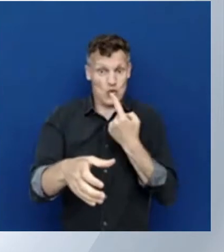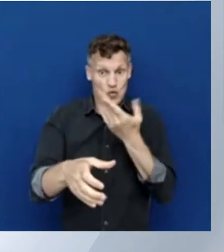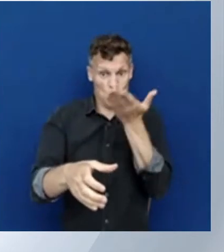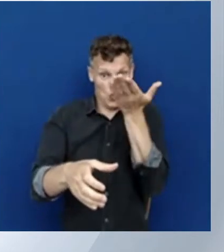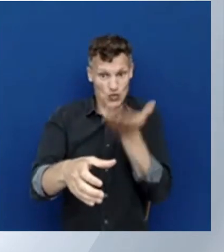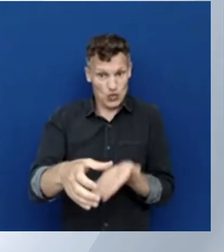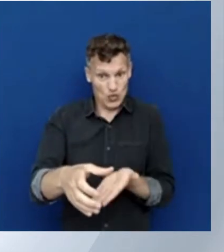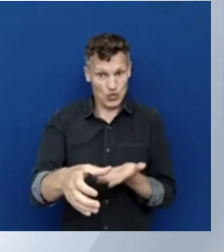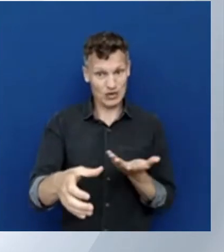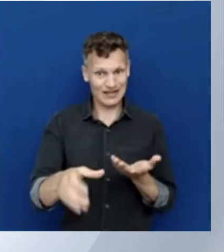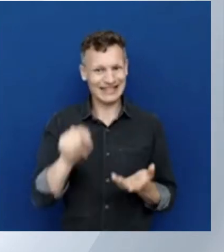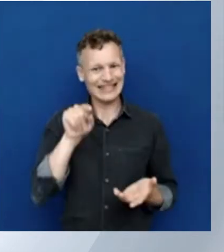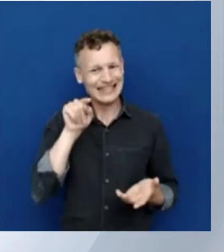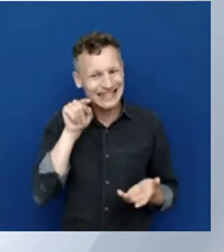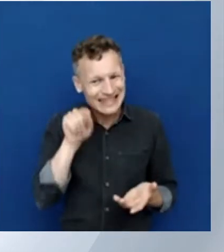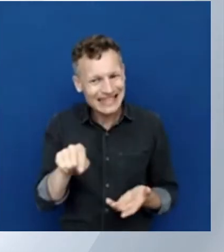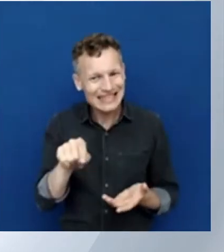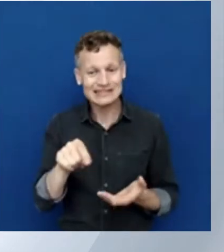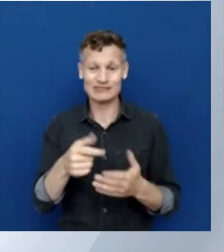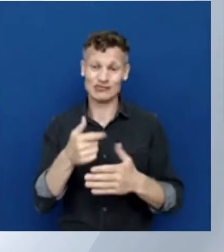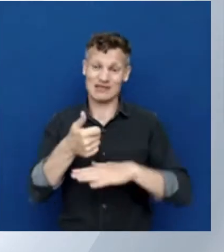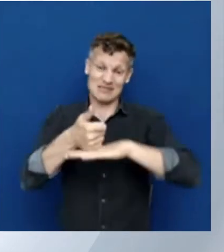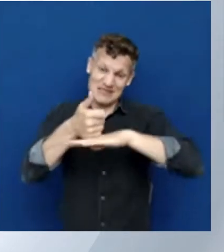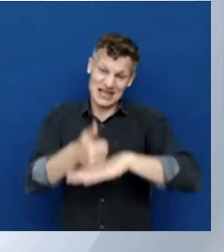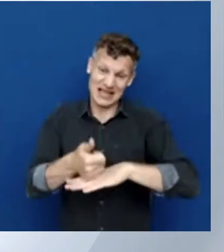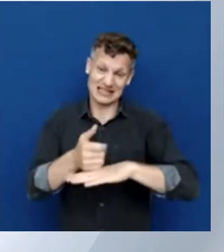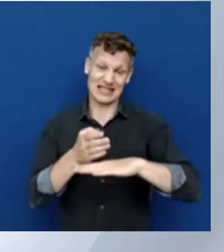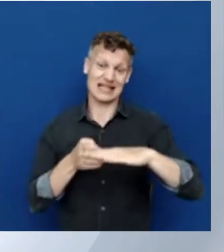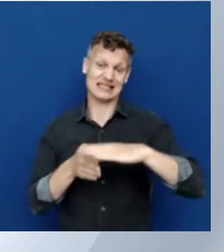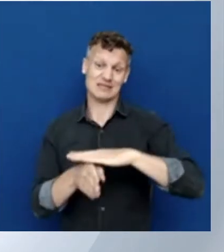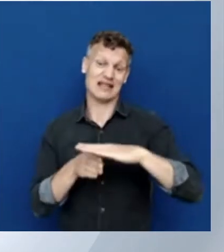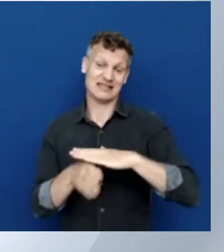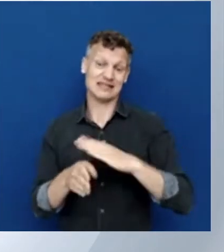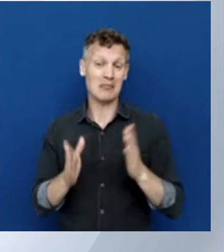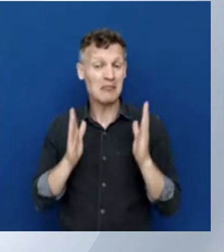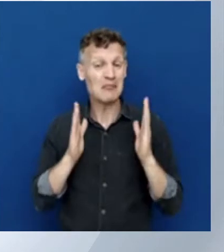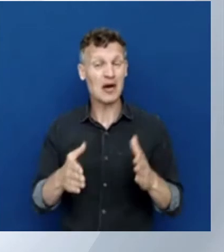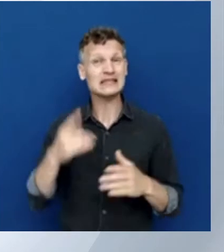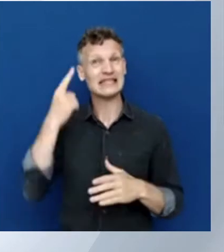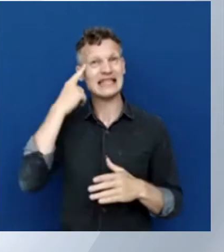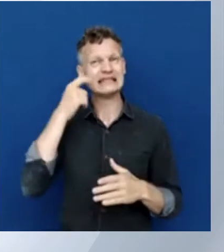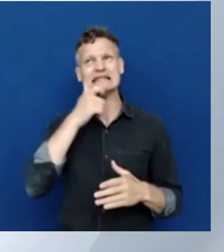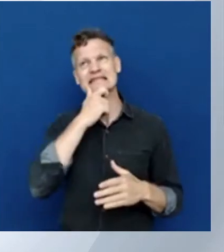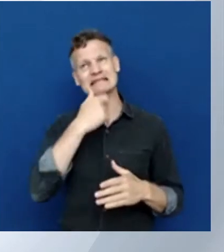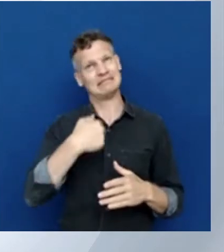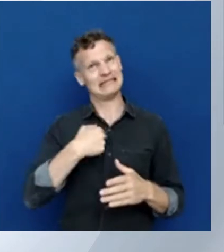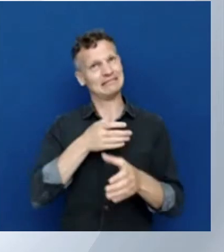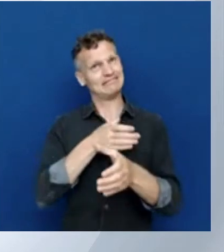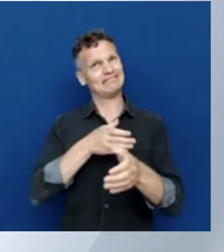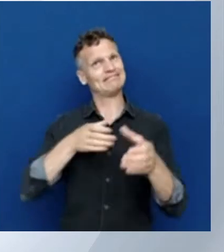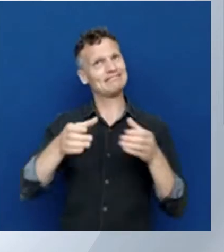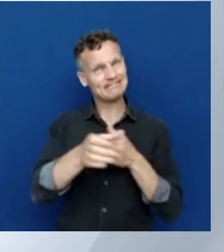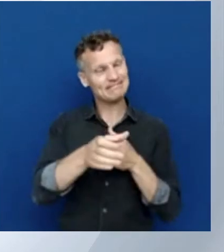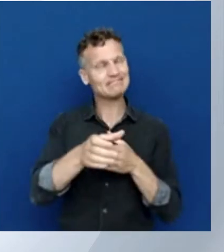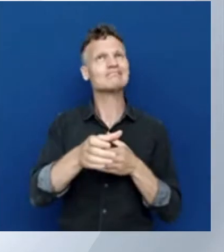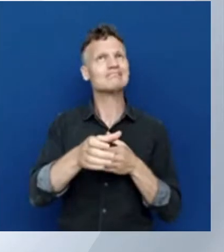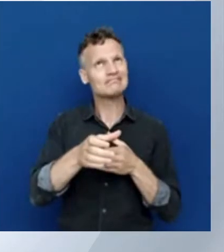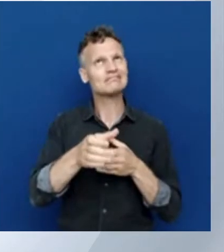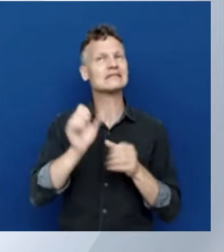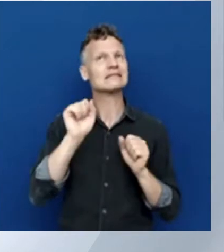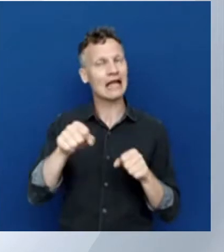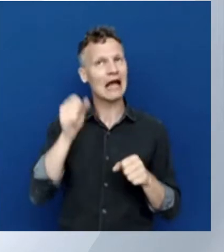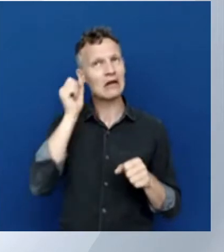sometimes requires you to put yourself into the shoes of that person to understand. We all have side projects,